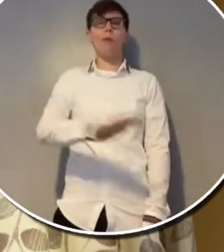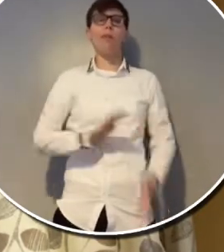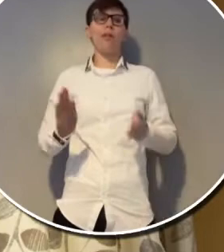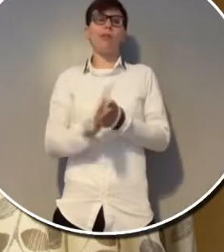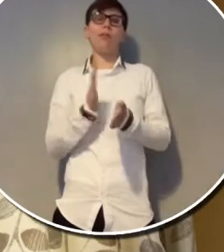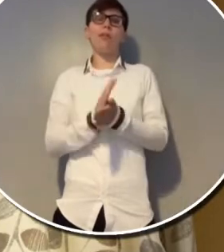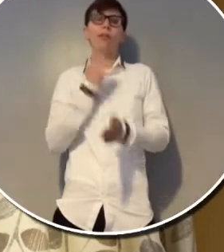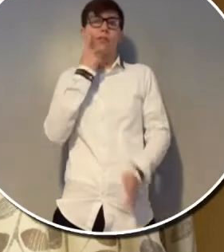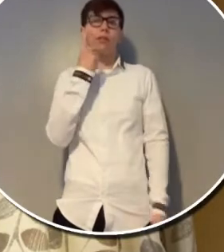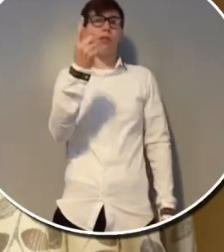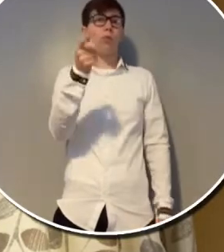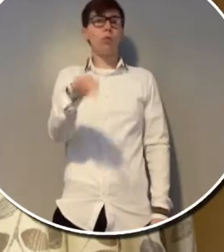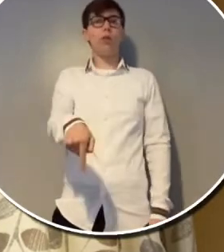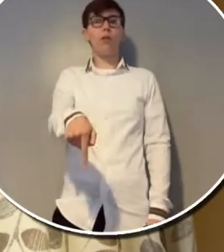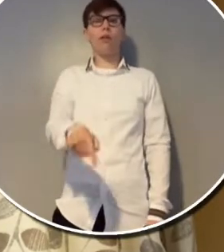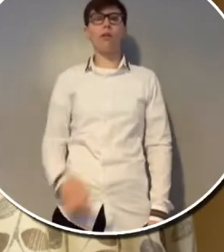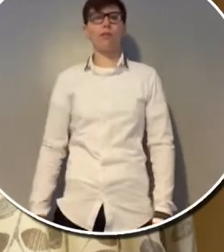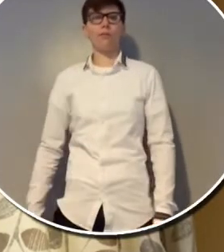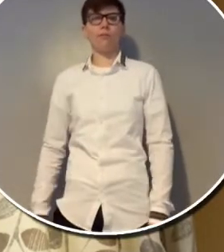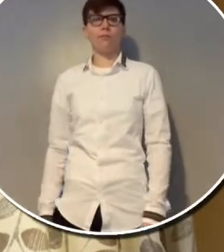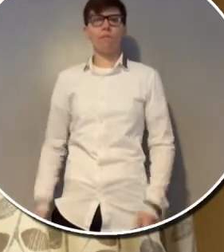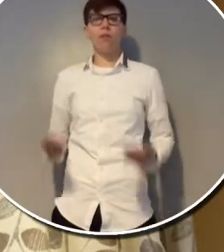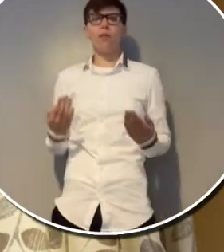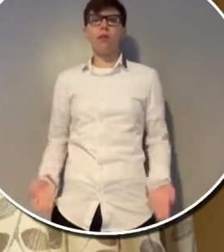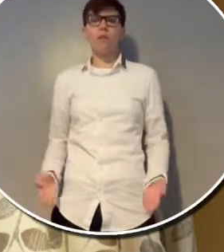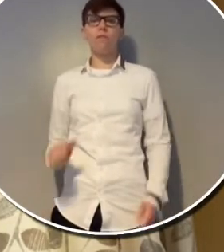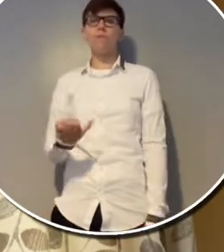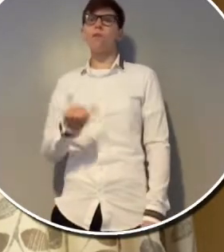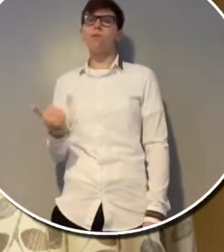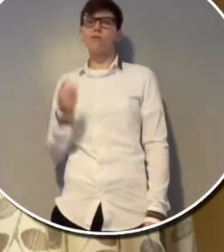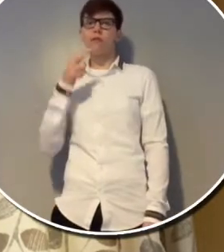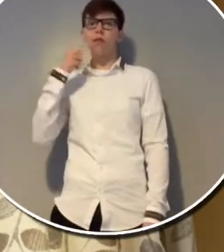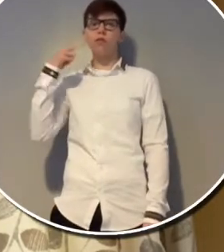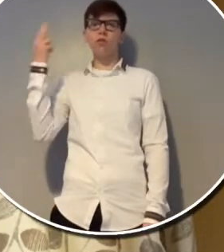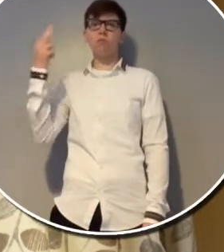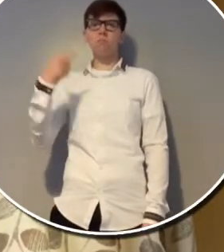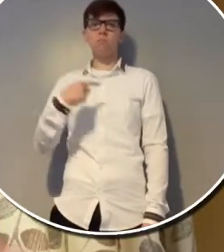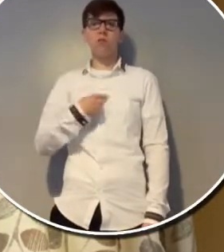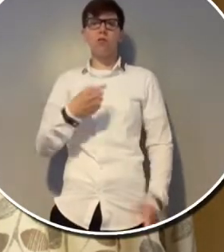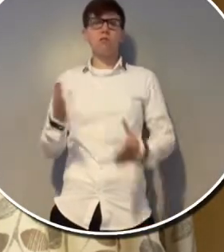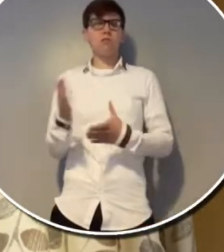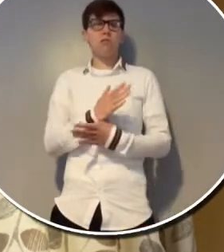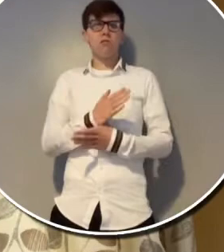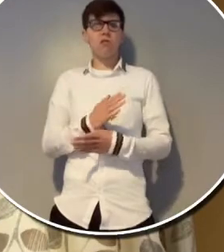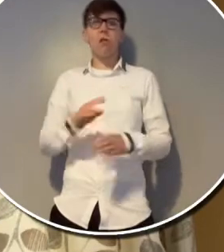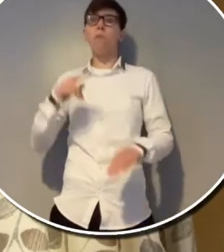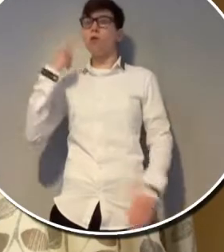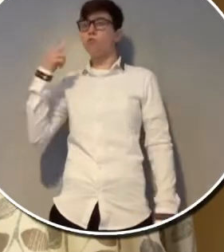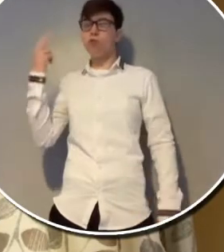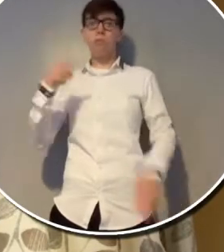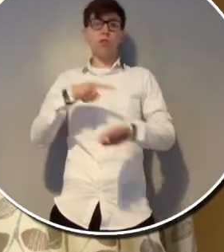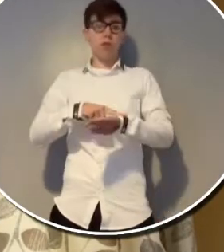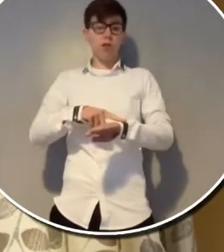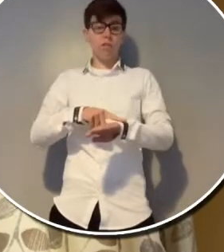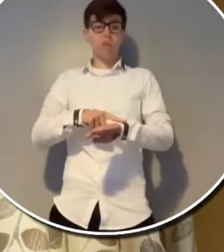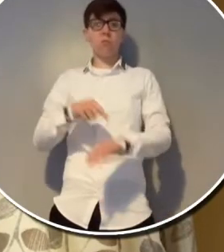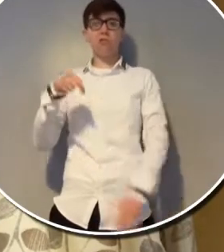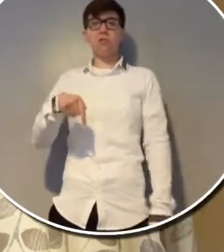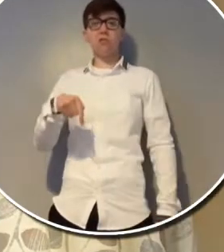goes, if you're ready for rhyme time, and then we have three different verses for actions. First of all, we're going to have clapping.